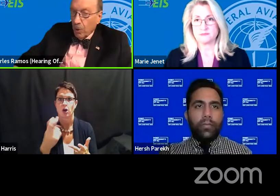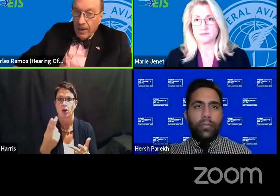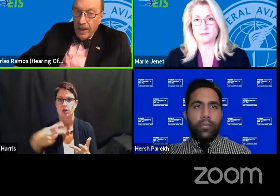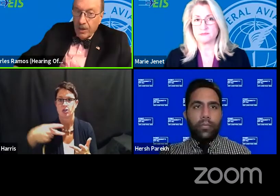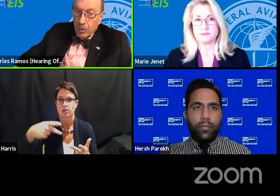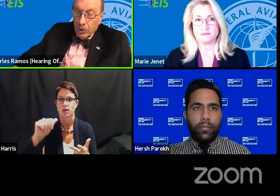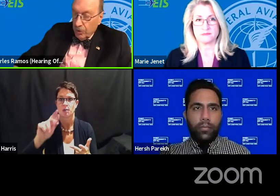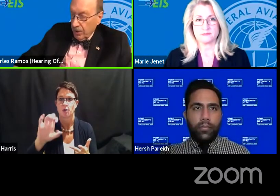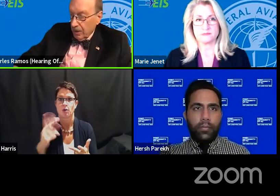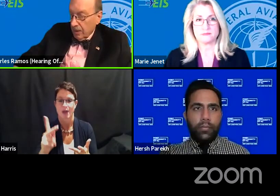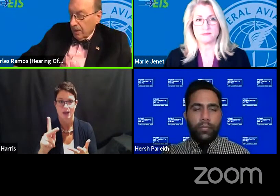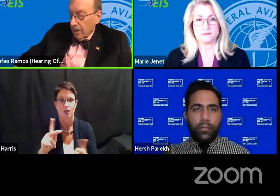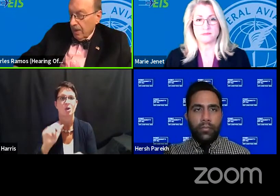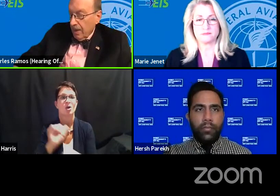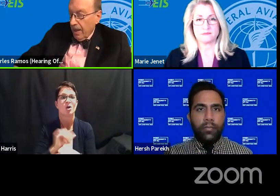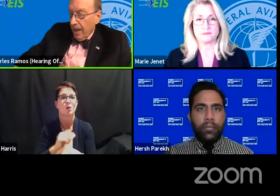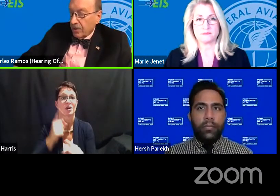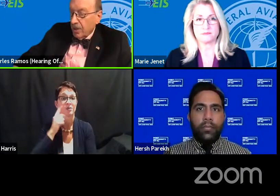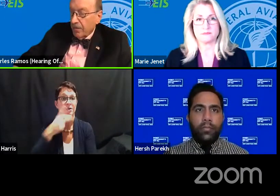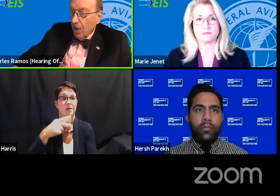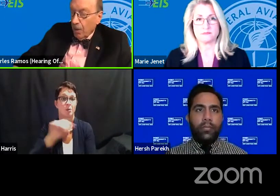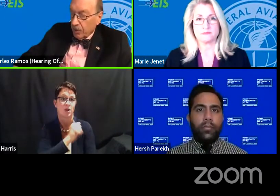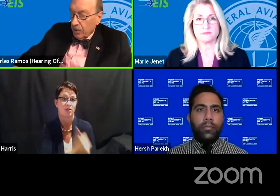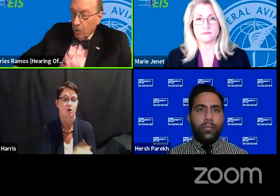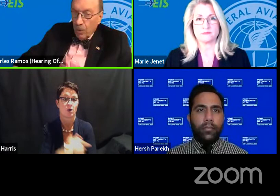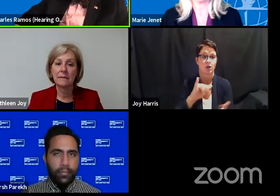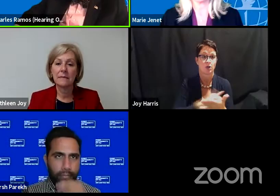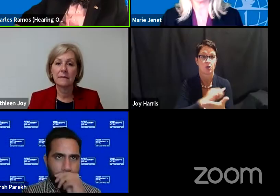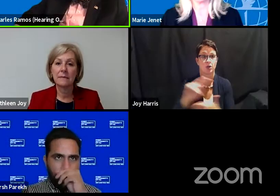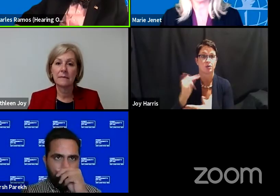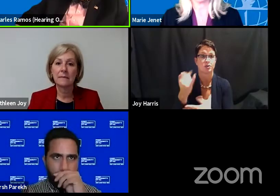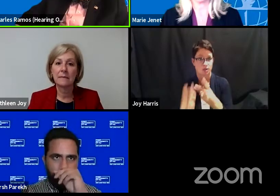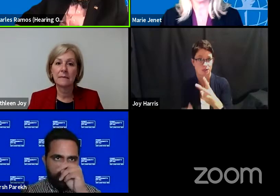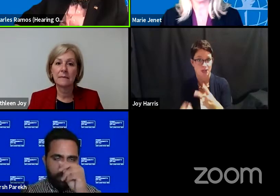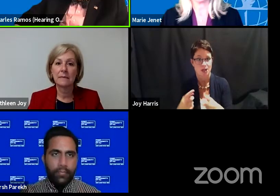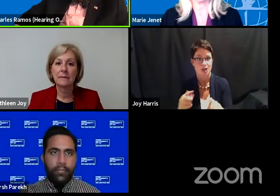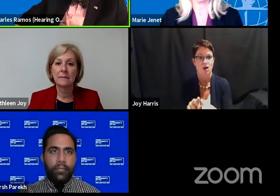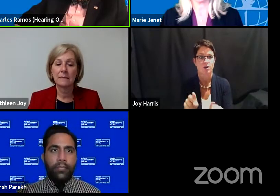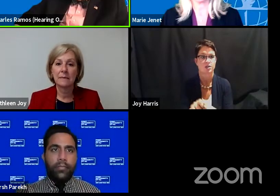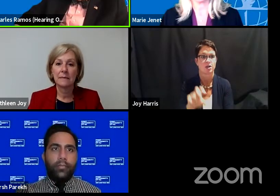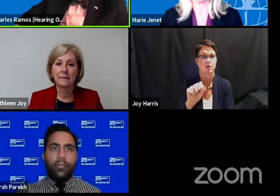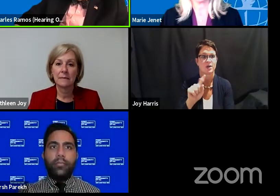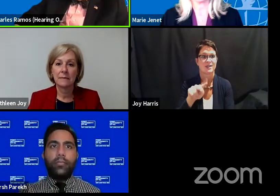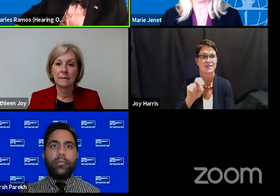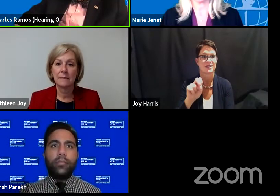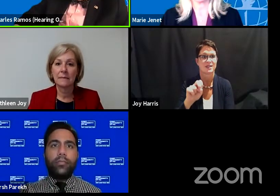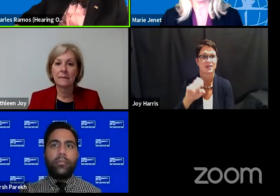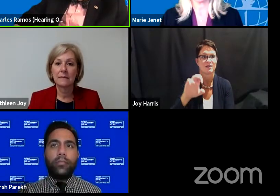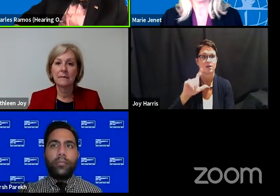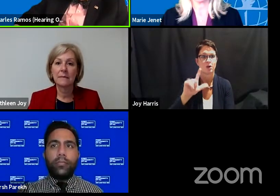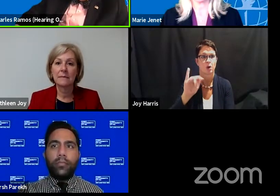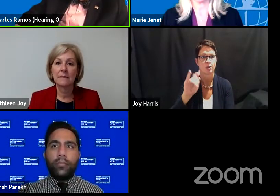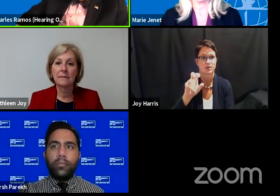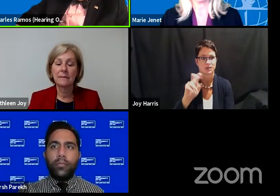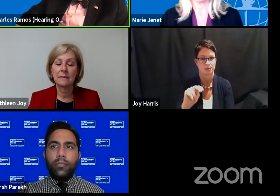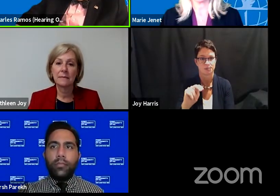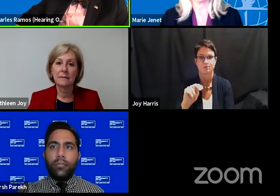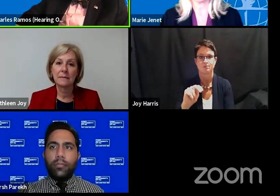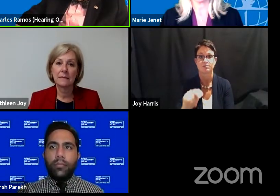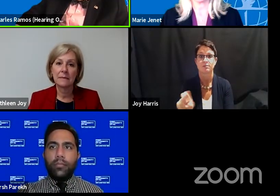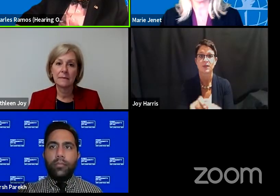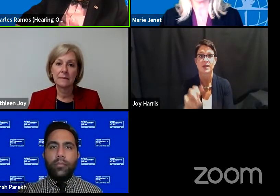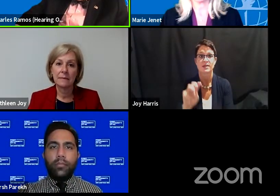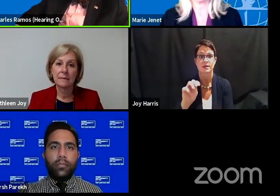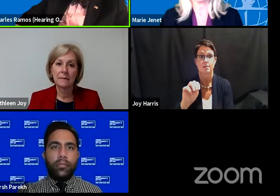of New York and New Jersey, and Steve Culberson with Ricondo and Associates. As noted by Mr.